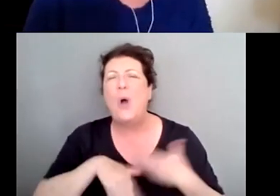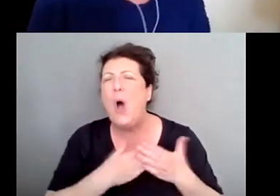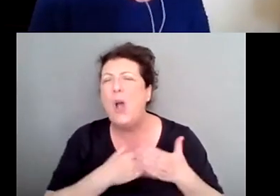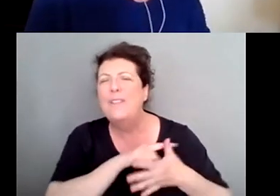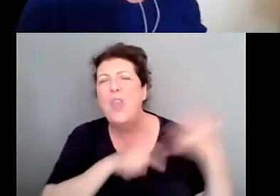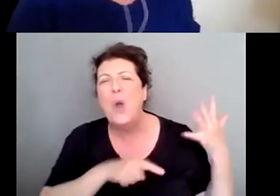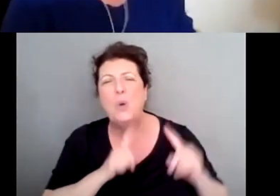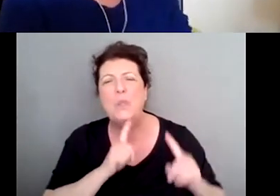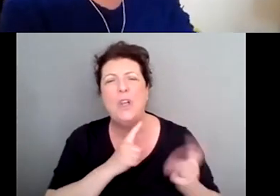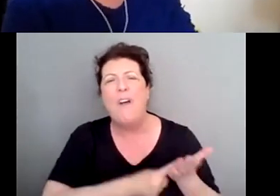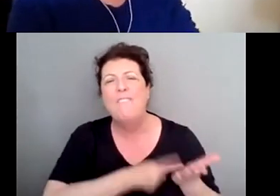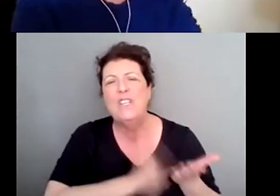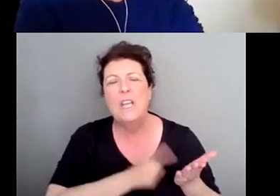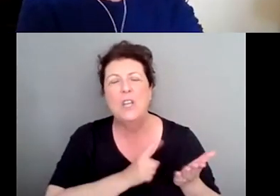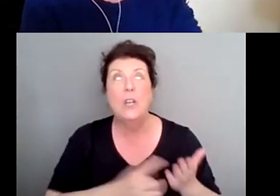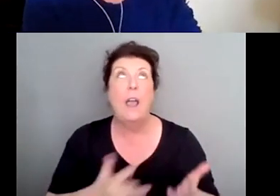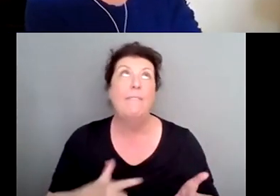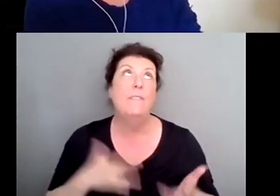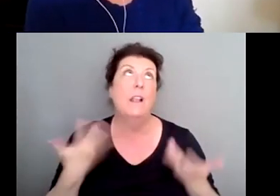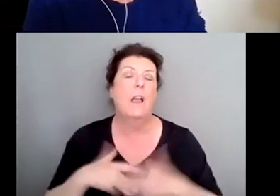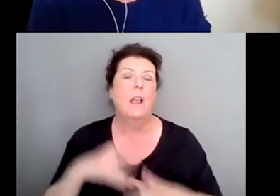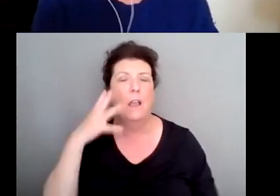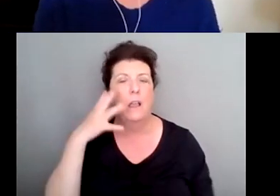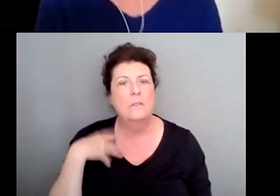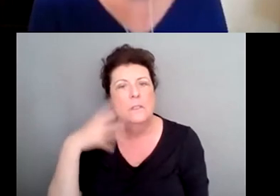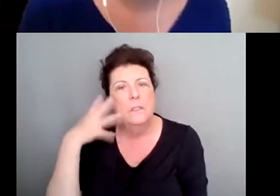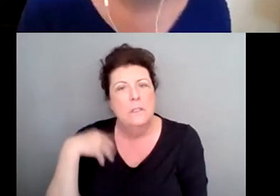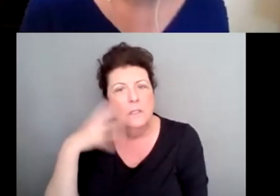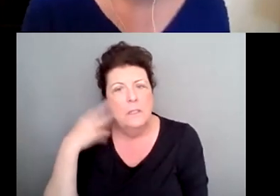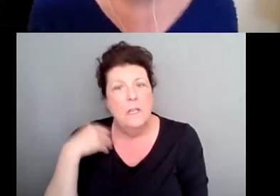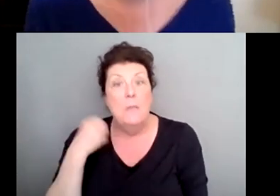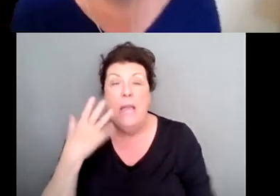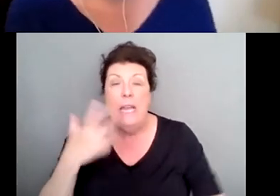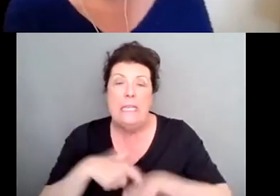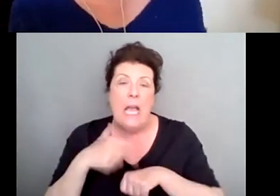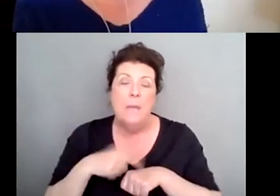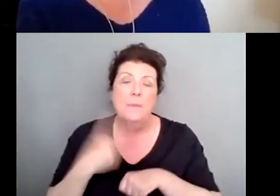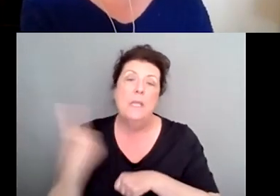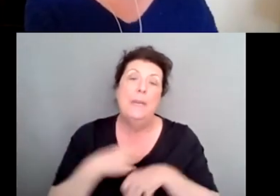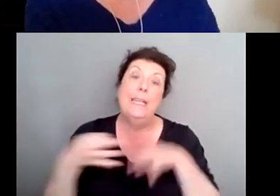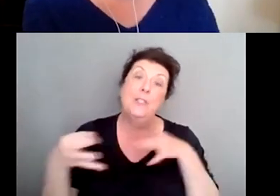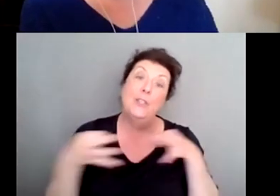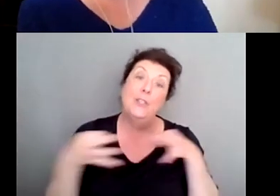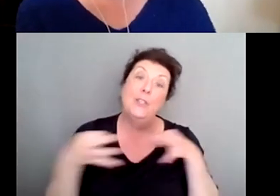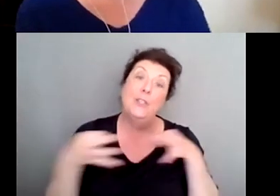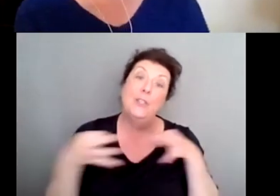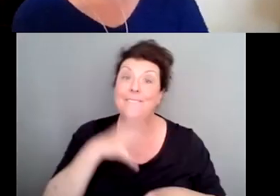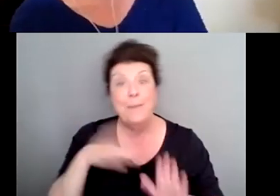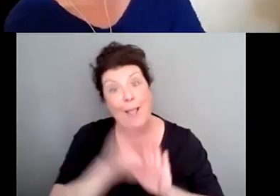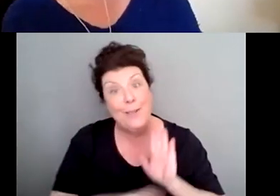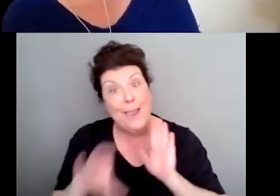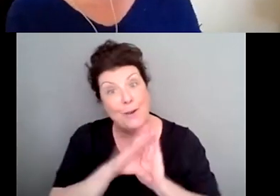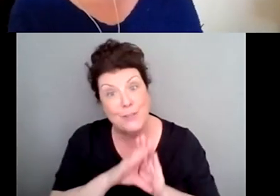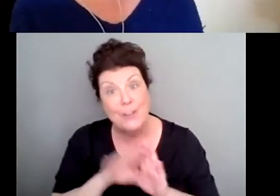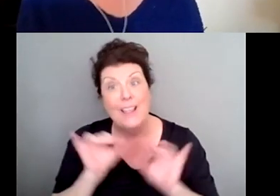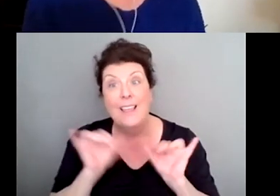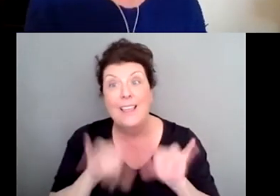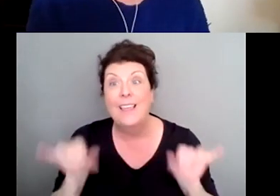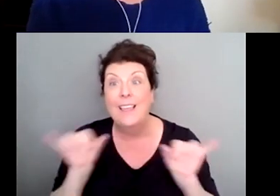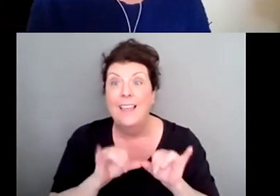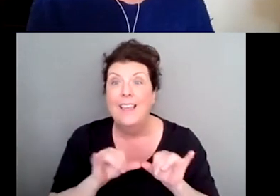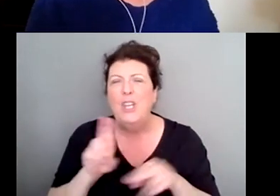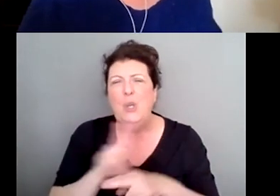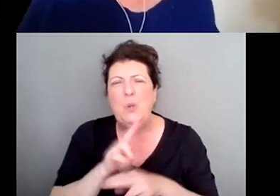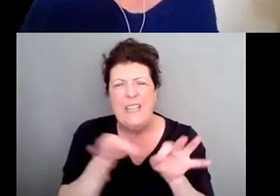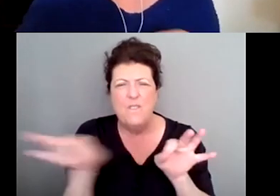I feel like I've sat in a room so many times as someone has described a female character with using, you know, you know, phrases like